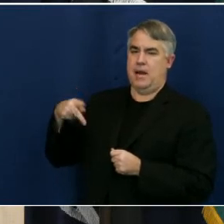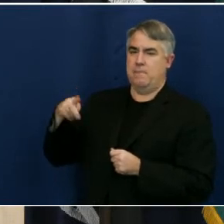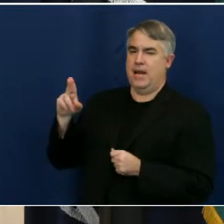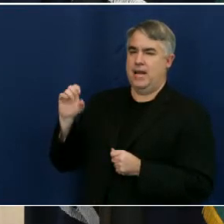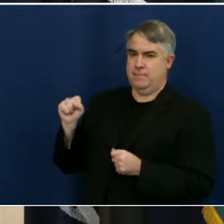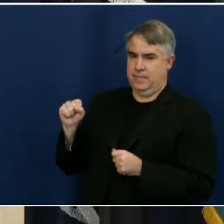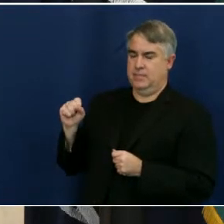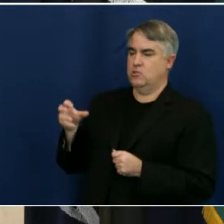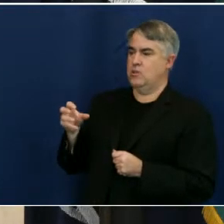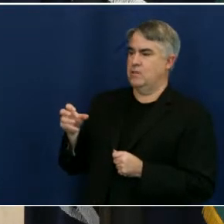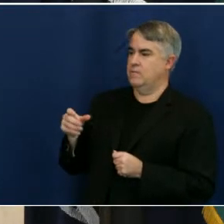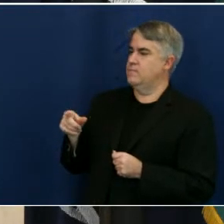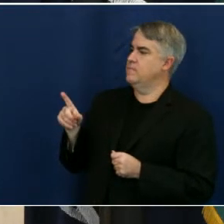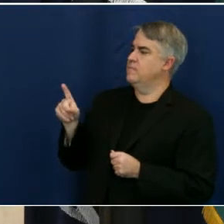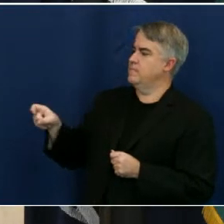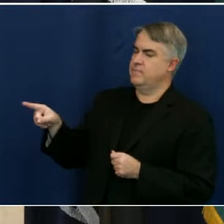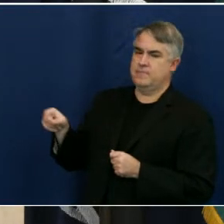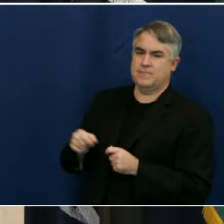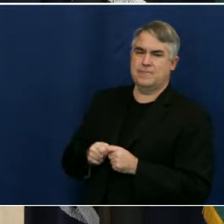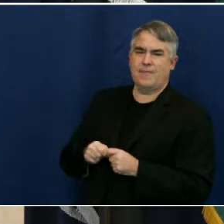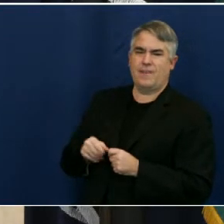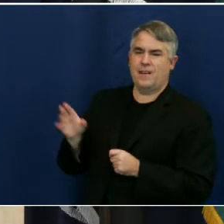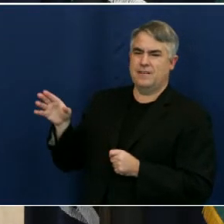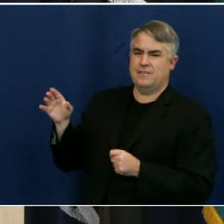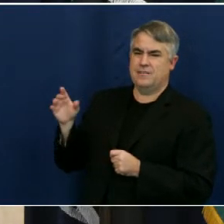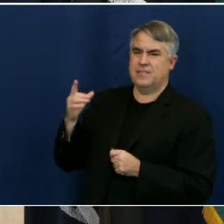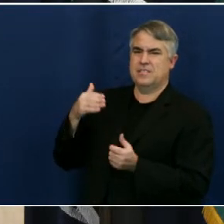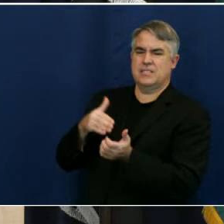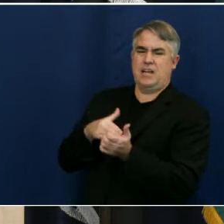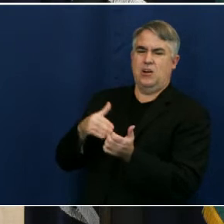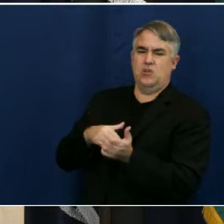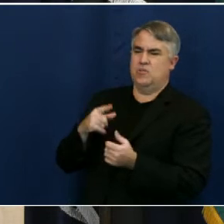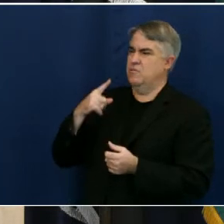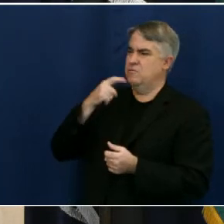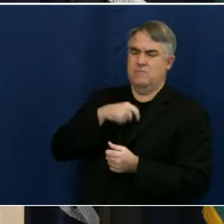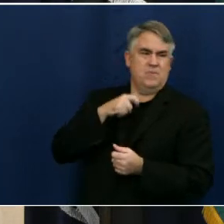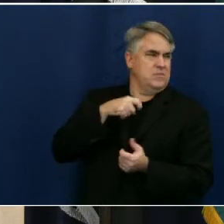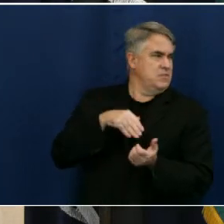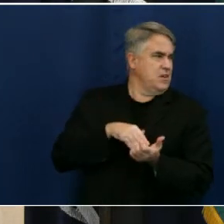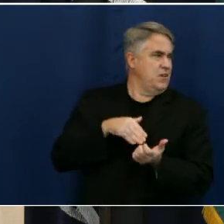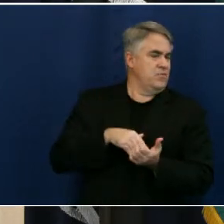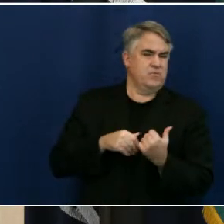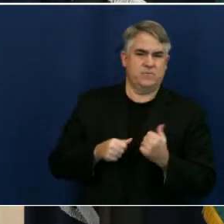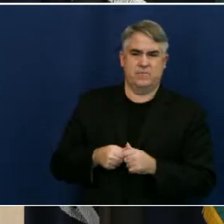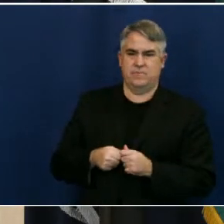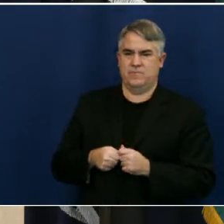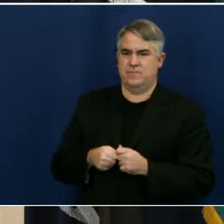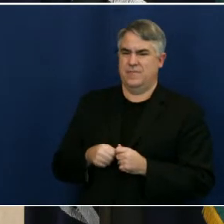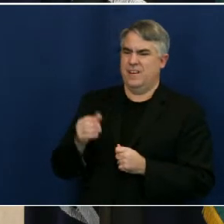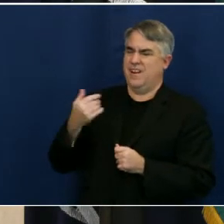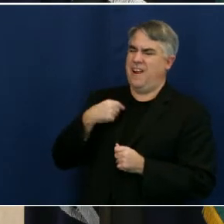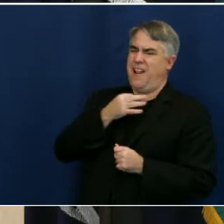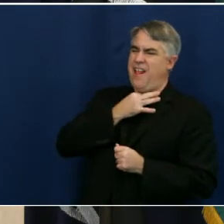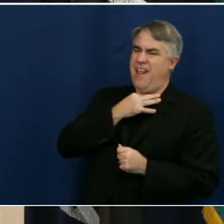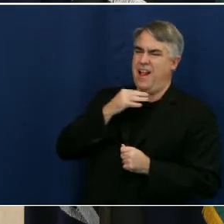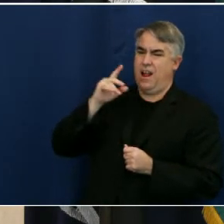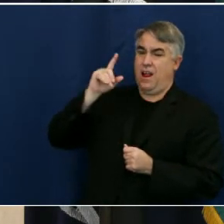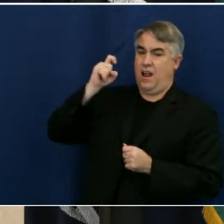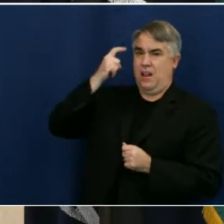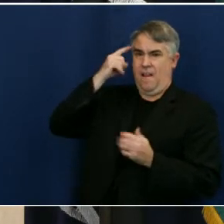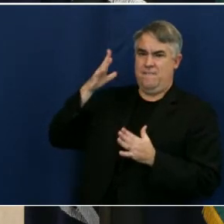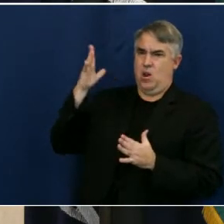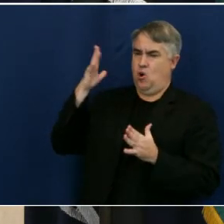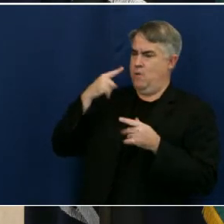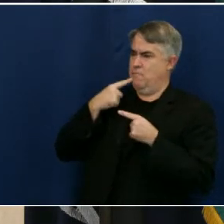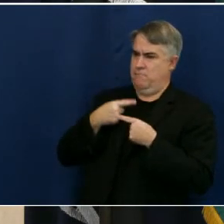Hi, I was just wondering if Dr. Wooten or Dr. McDonald or Dr. Nick, if he's there, could just comment on this new move from the governor. I know he talked about in